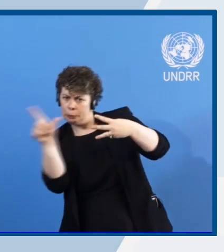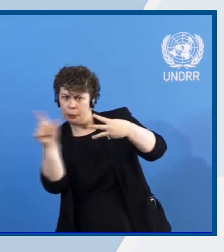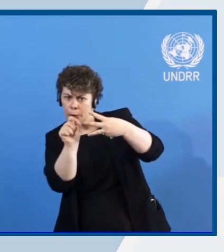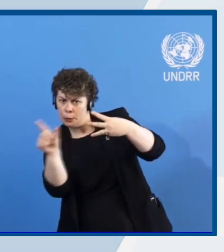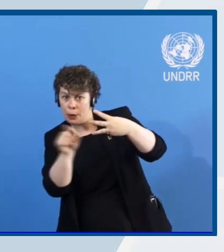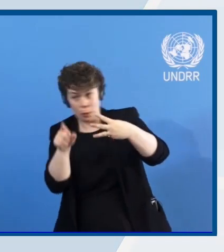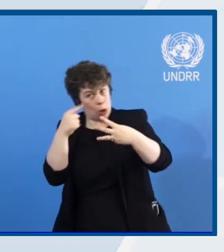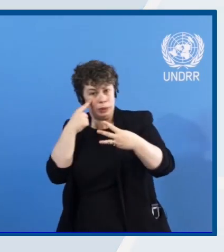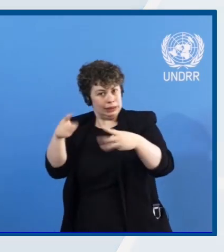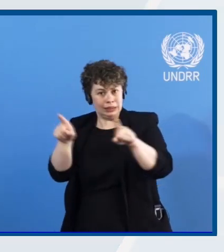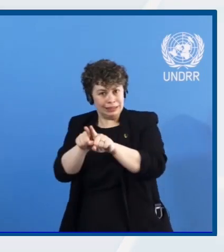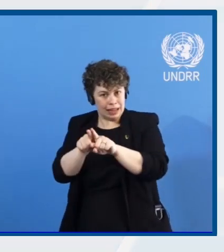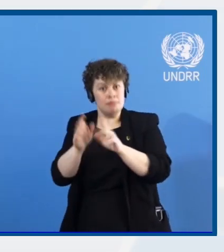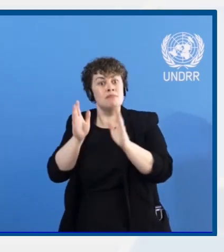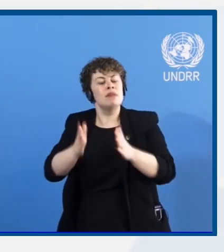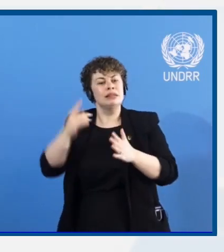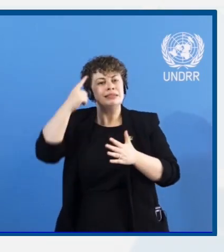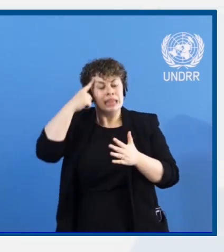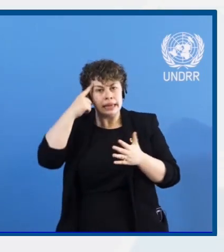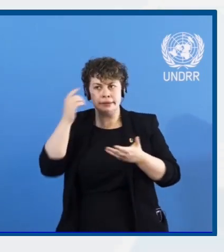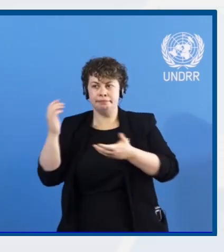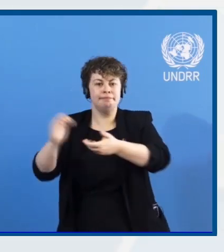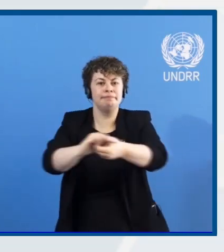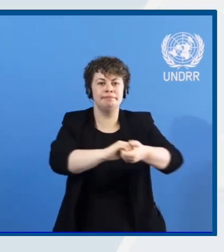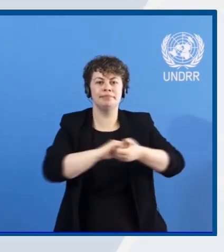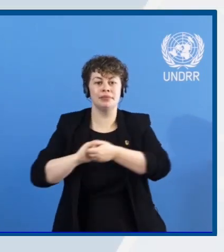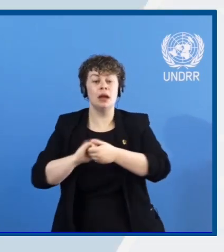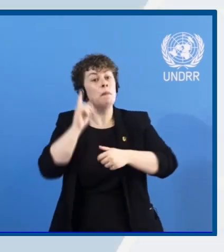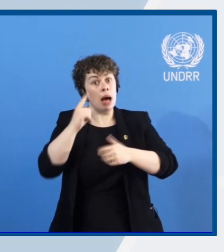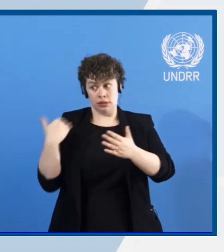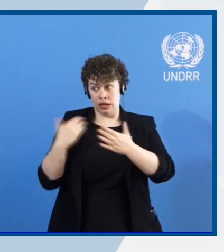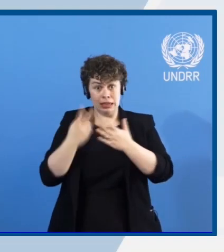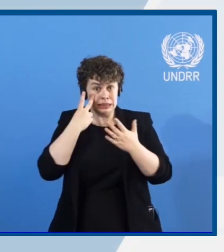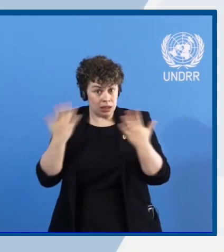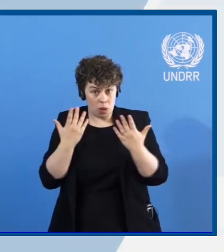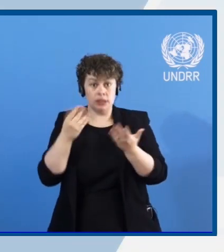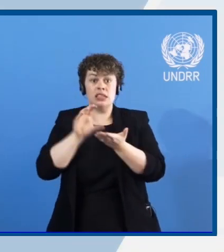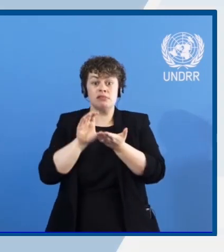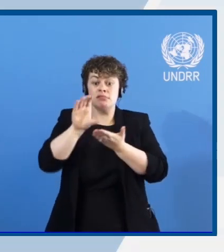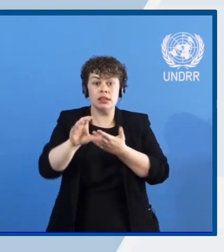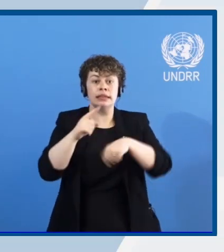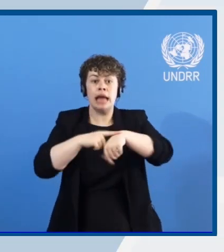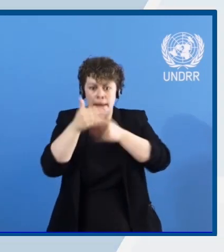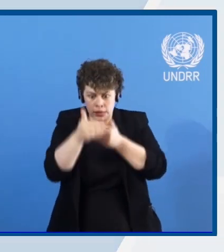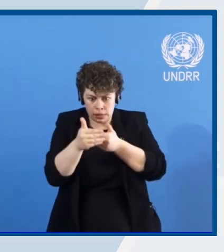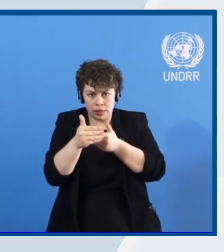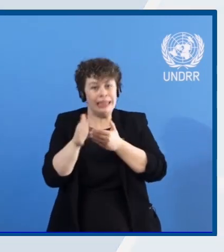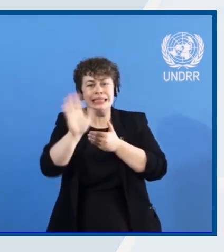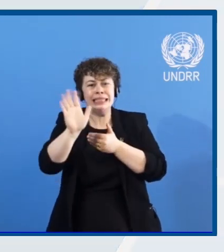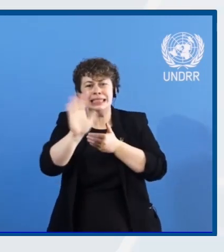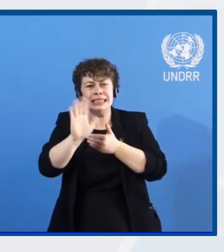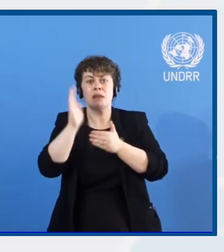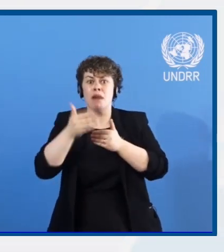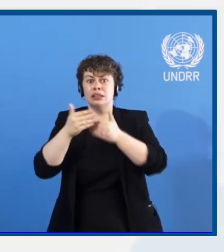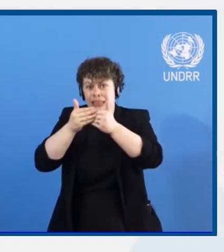embedding the risks should be put in a much longer-term framework. So talking about, and